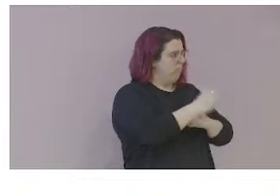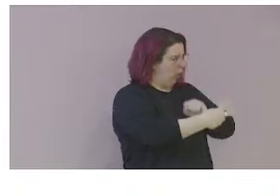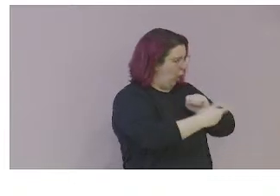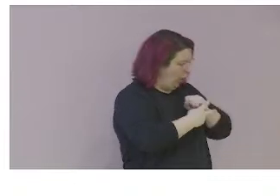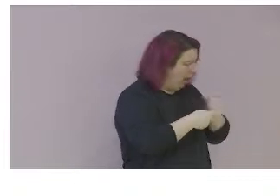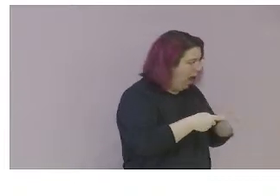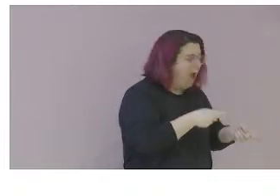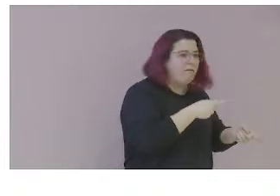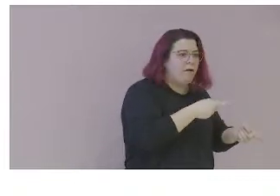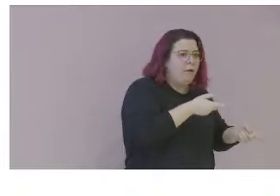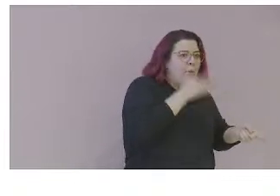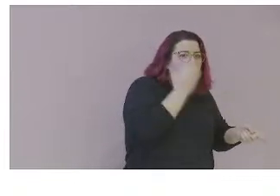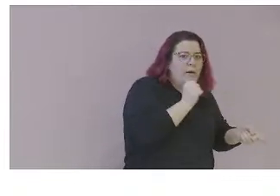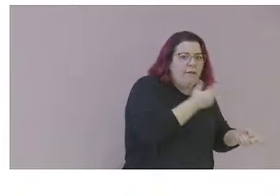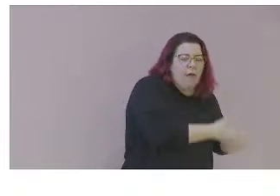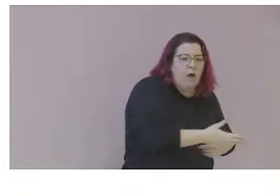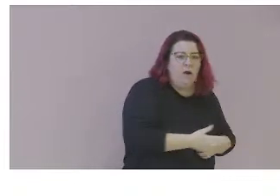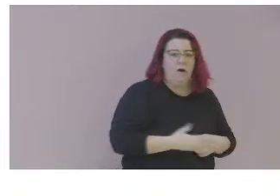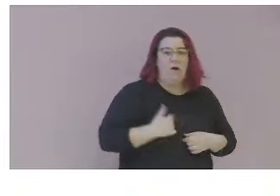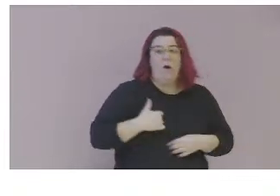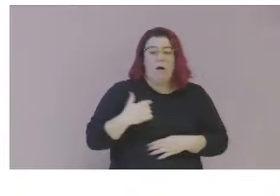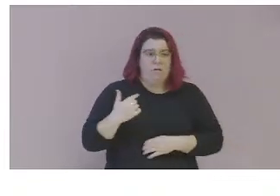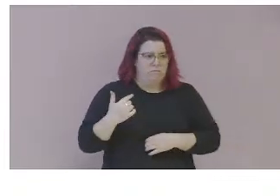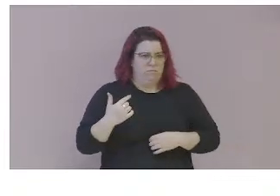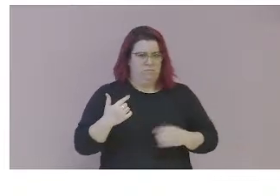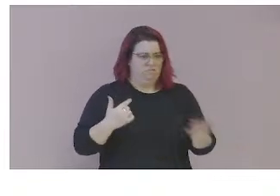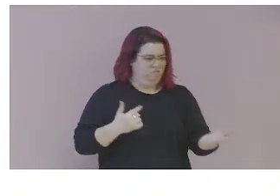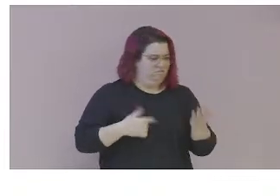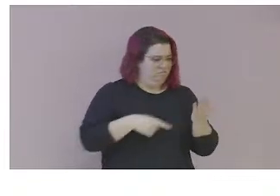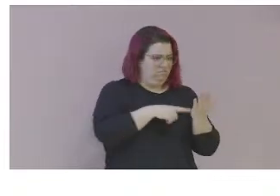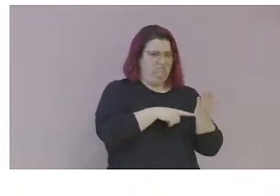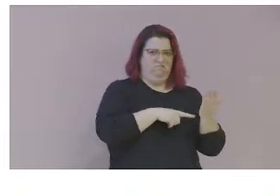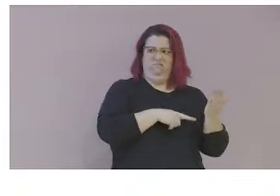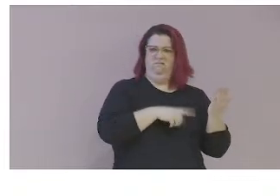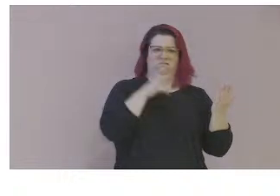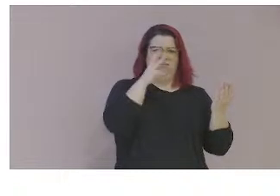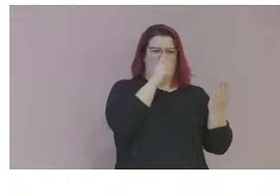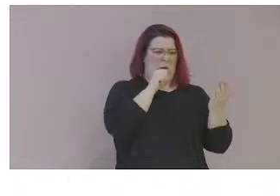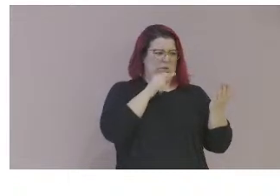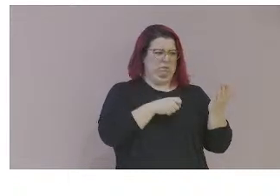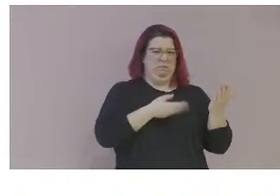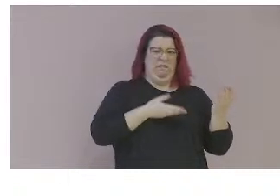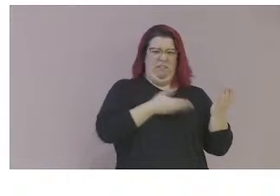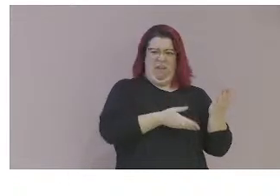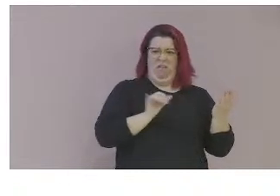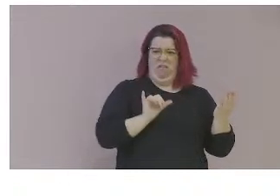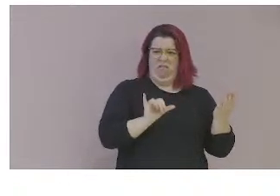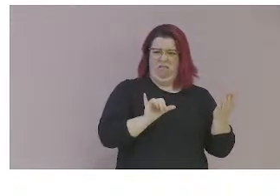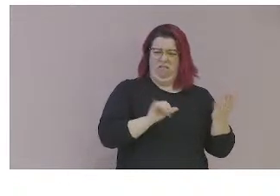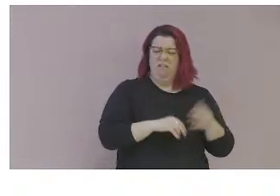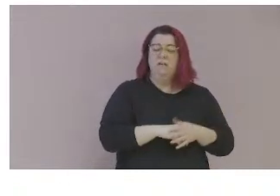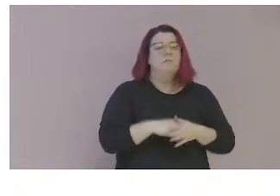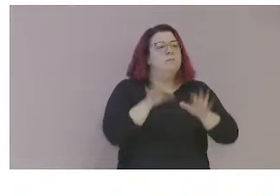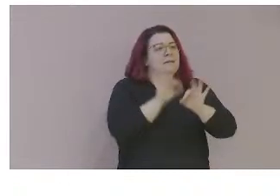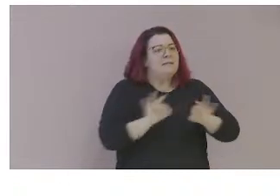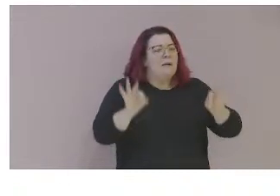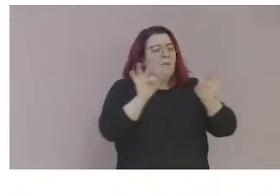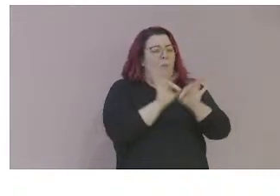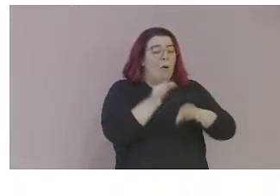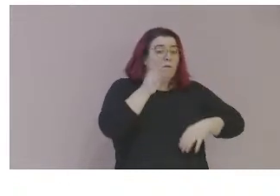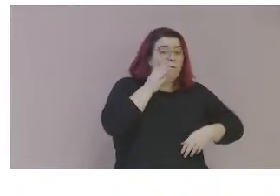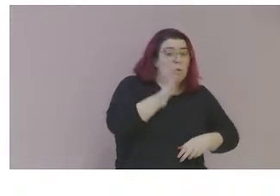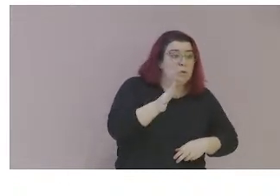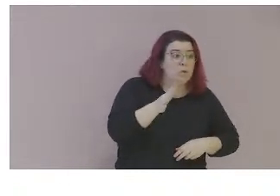I offered actually to return these materials to the DOH. I think they're very important for future historians in understanding how